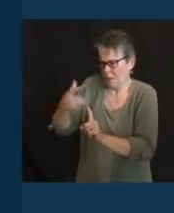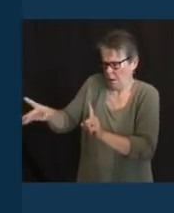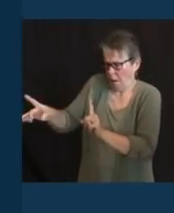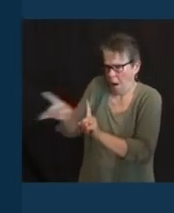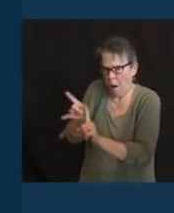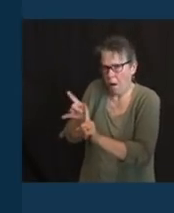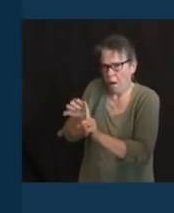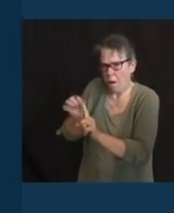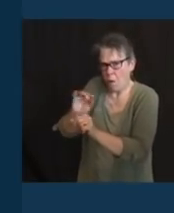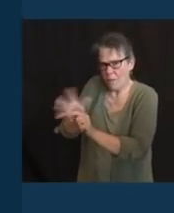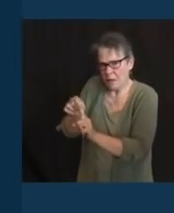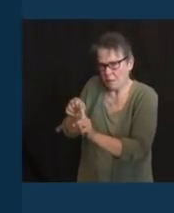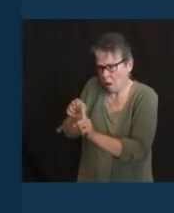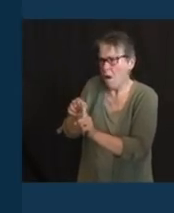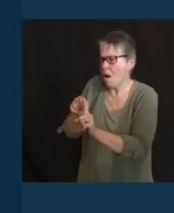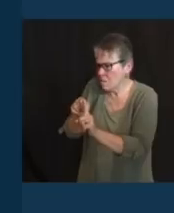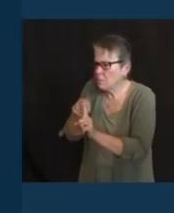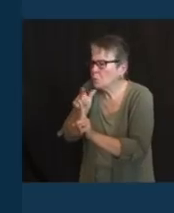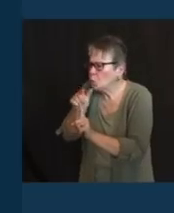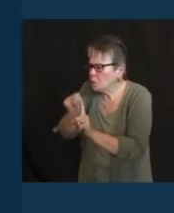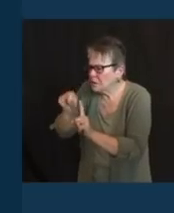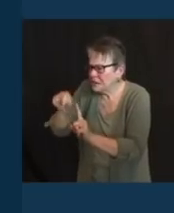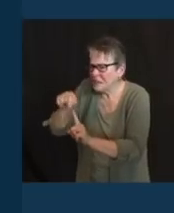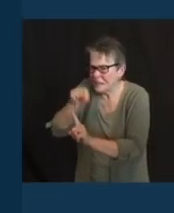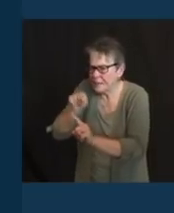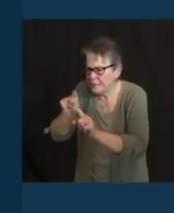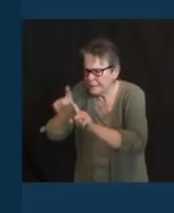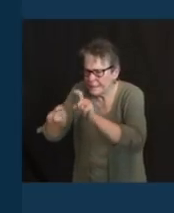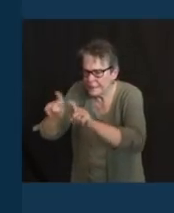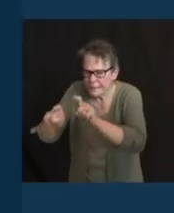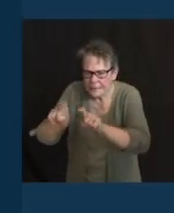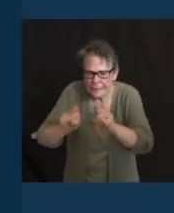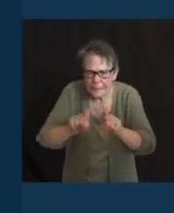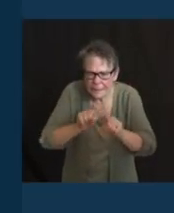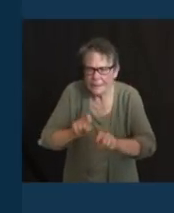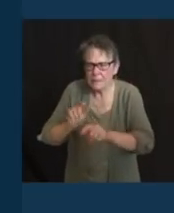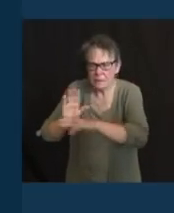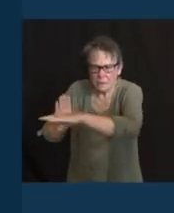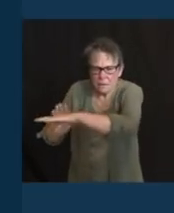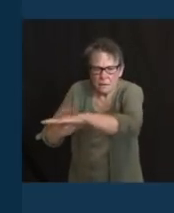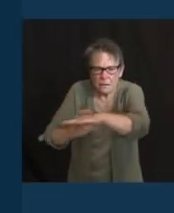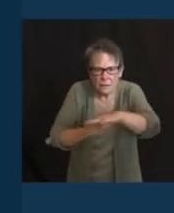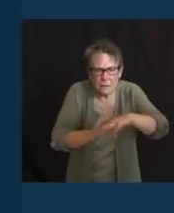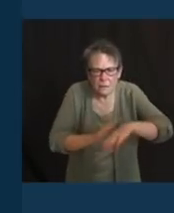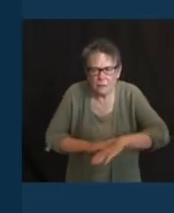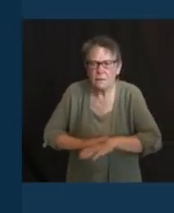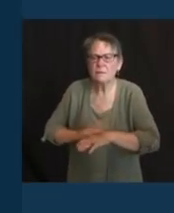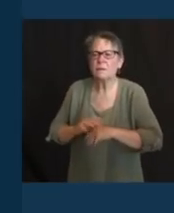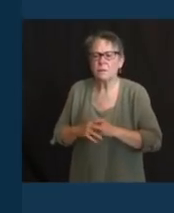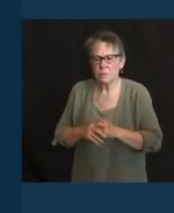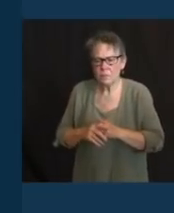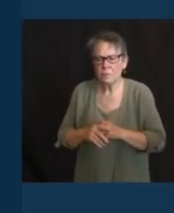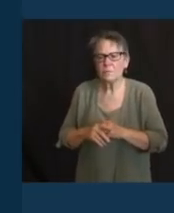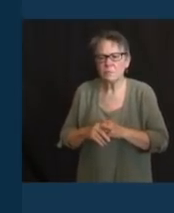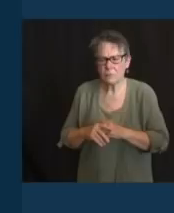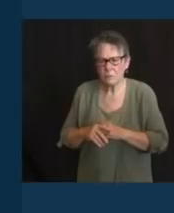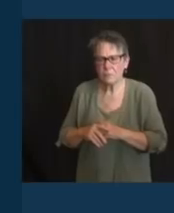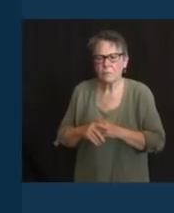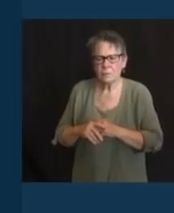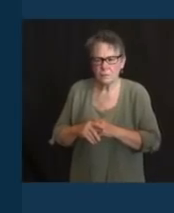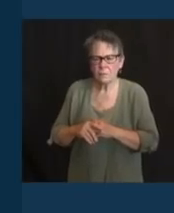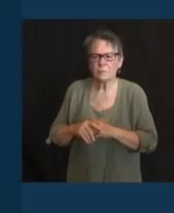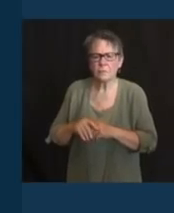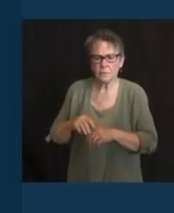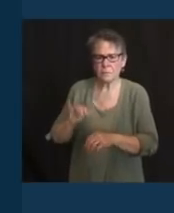tested positive to really think through those meaningful, at least 10 minutes, shorter than 6 feet interactions that they have